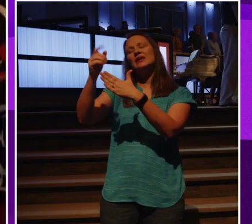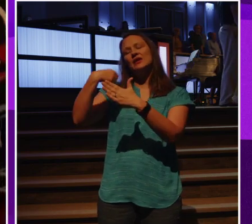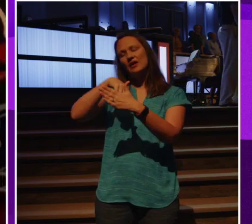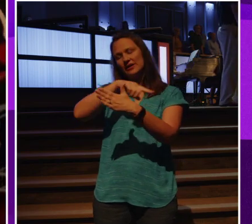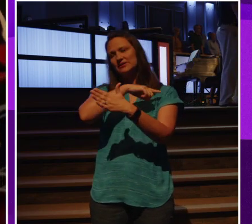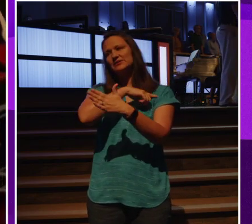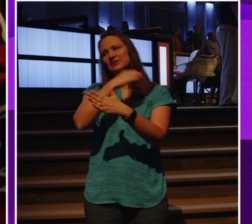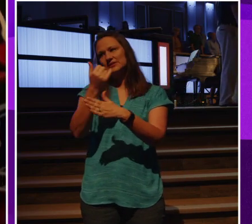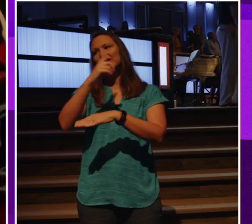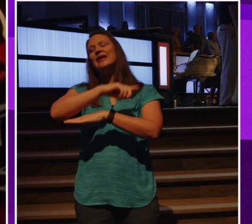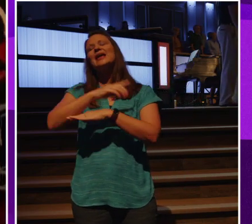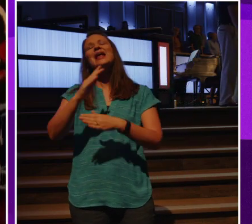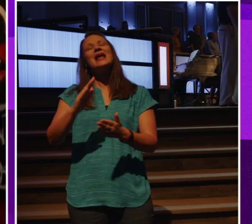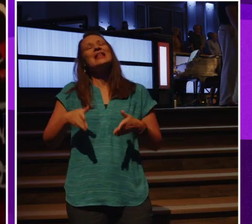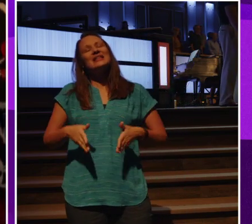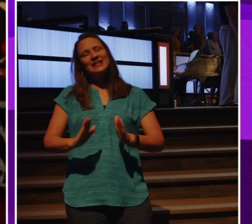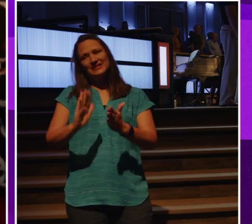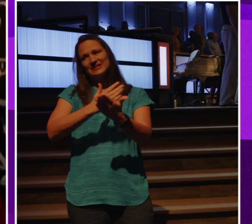Messiah. Let's sing together.